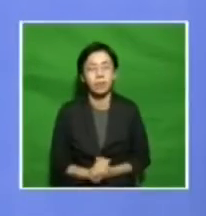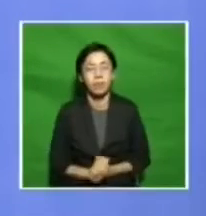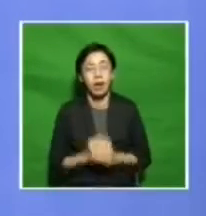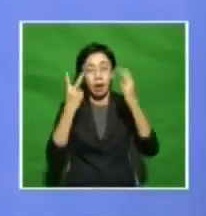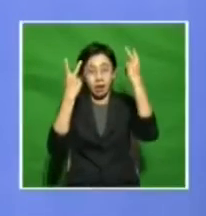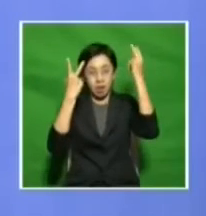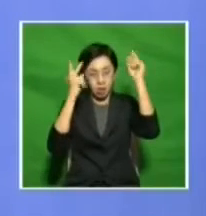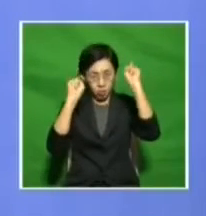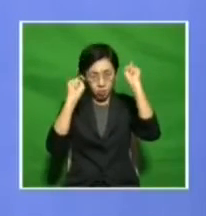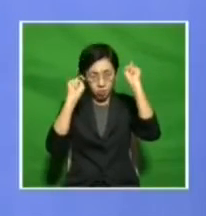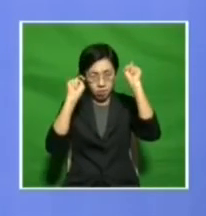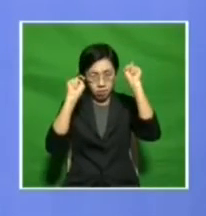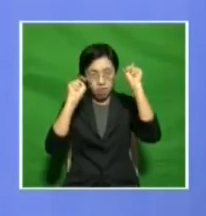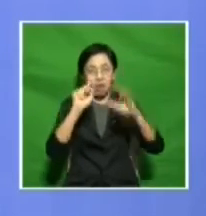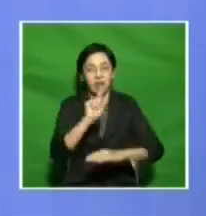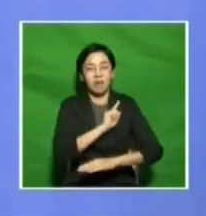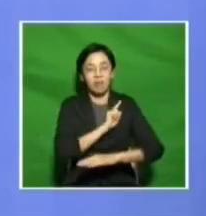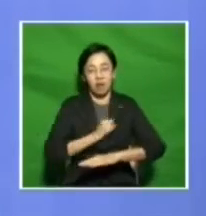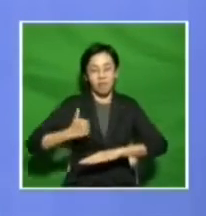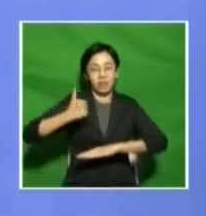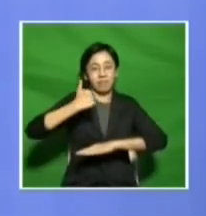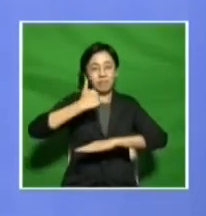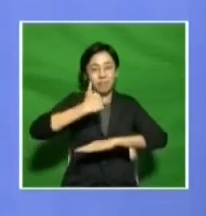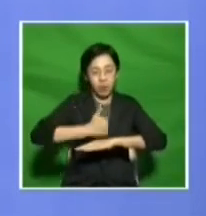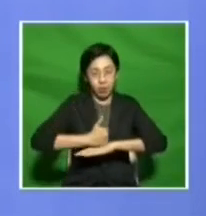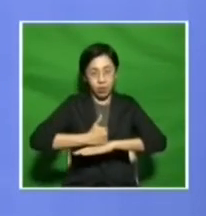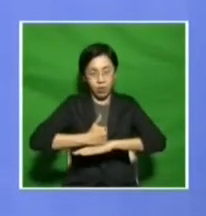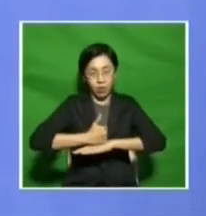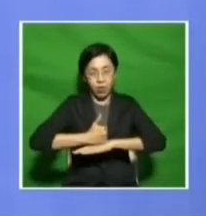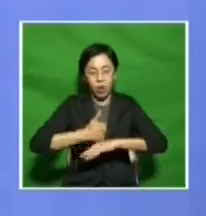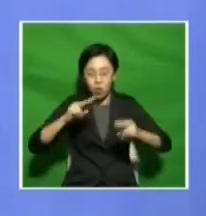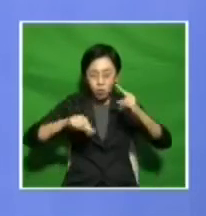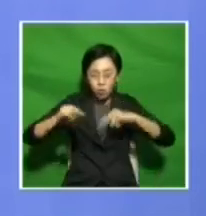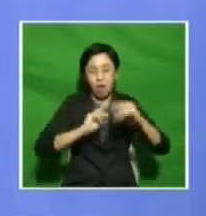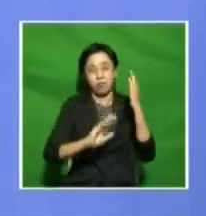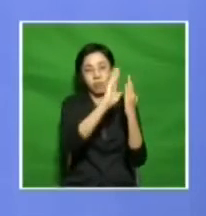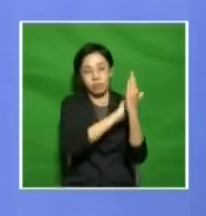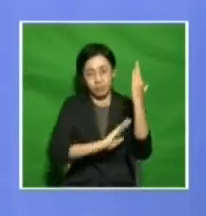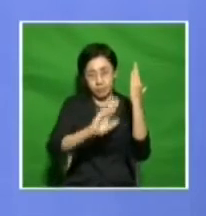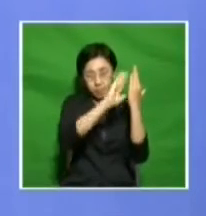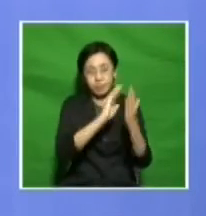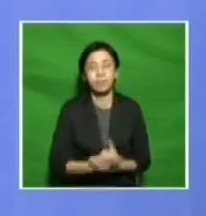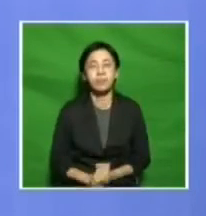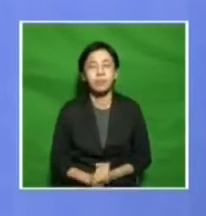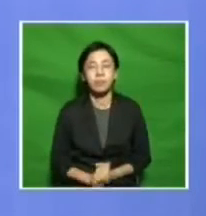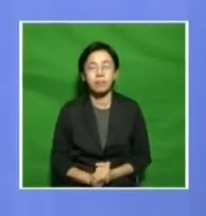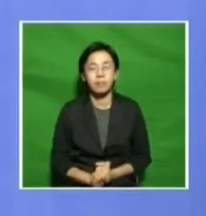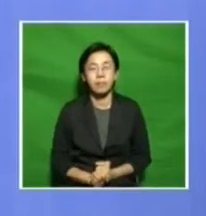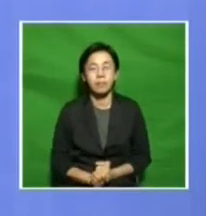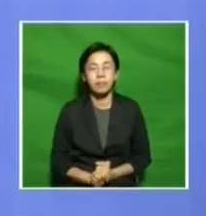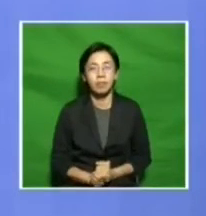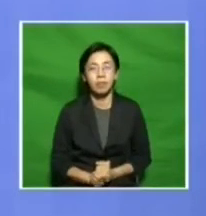full legal power, I mean, to enforce the restrictions. Yes, and the bottom line of the